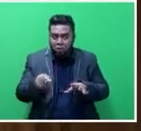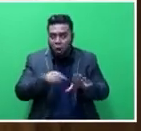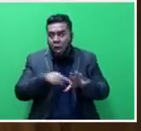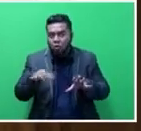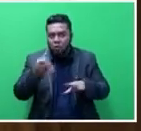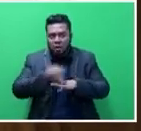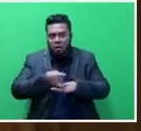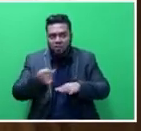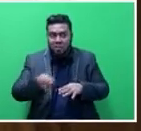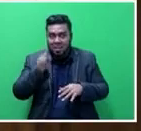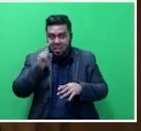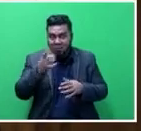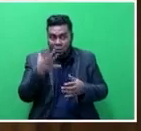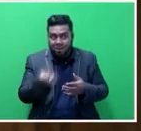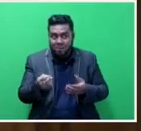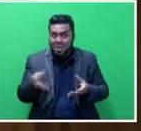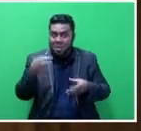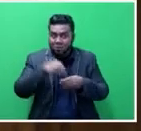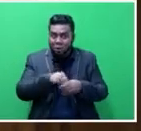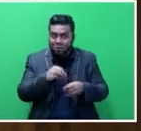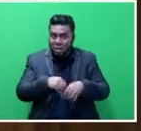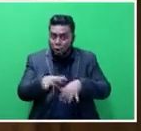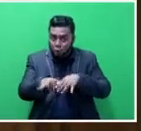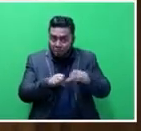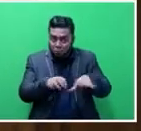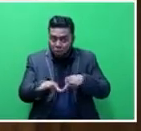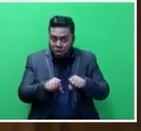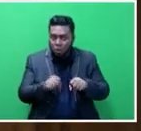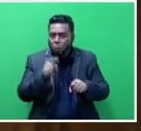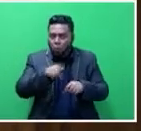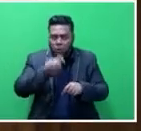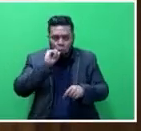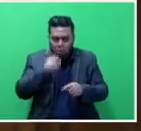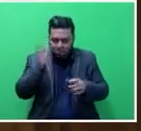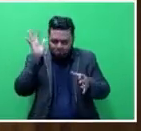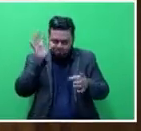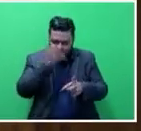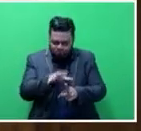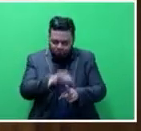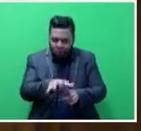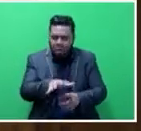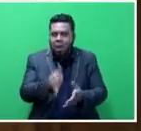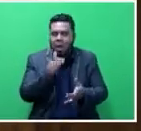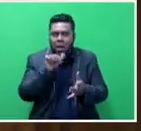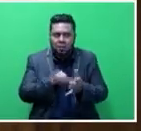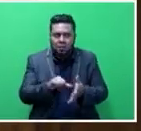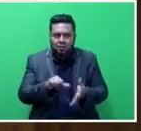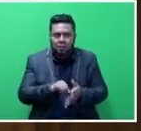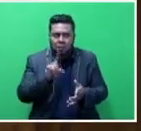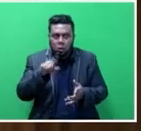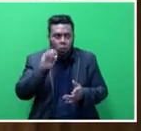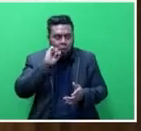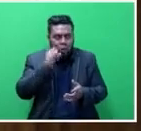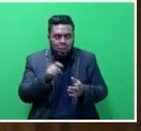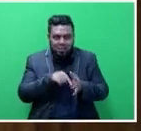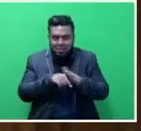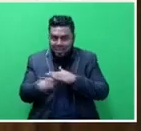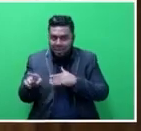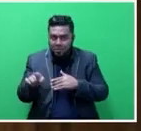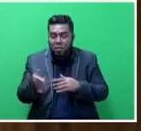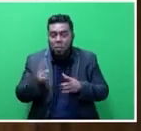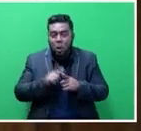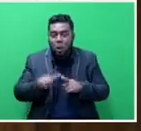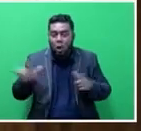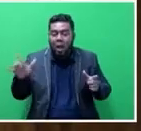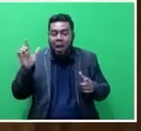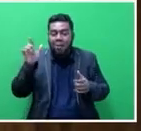it, if you have been involved in corruption, we will come down hard on you. You will not escape. The long arm